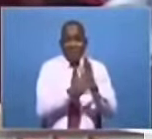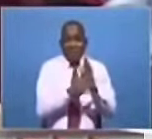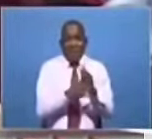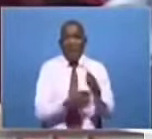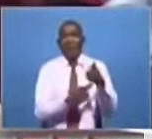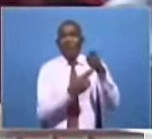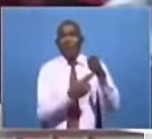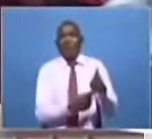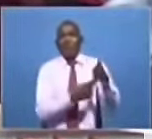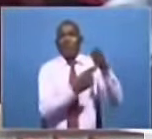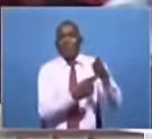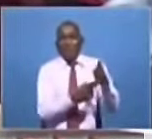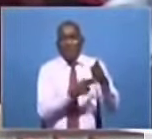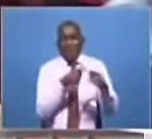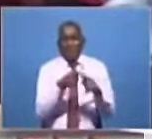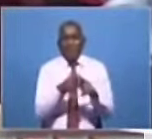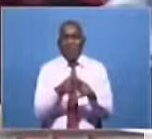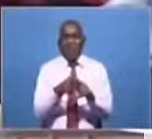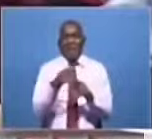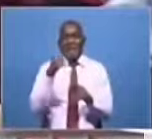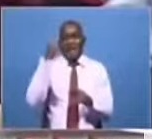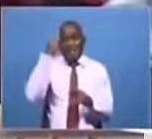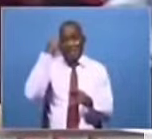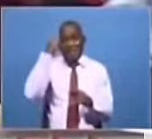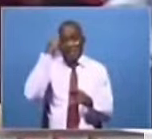that reference in order to suggest that